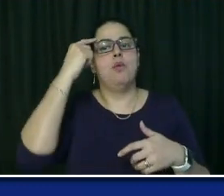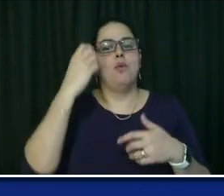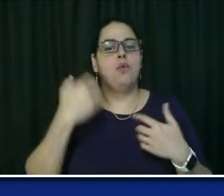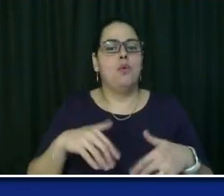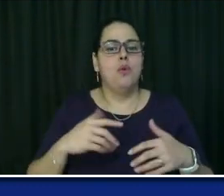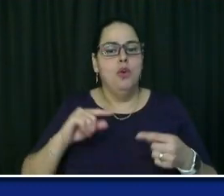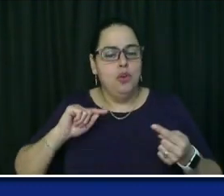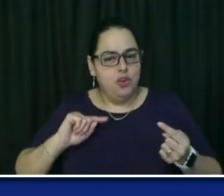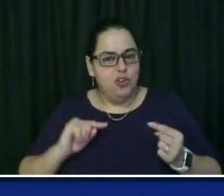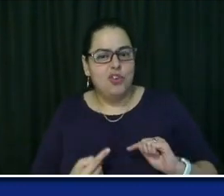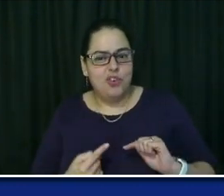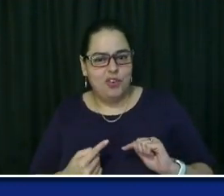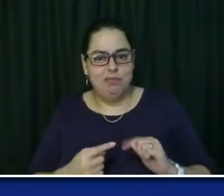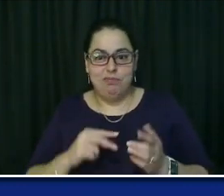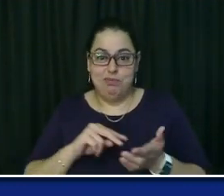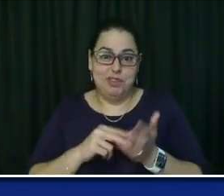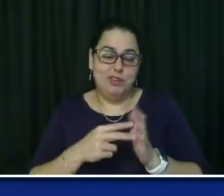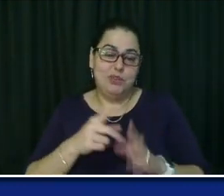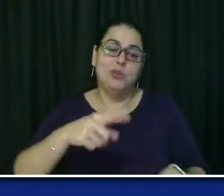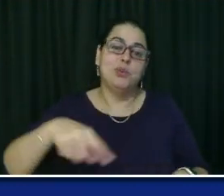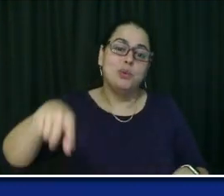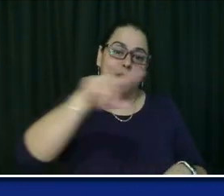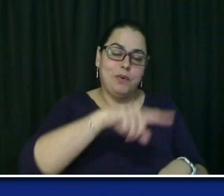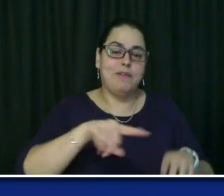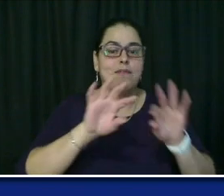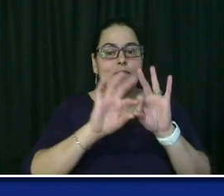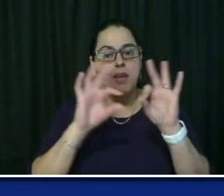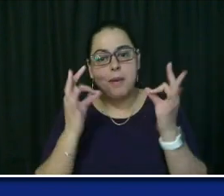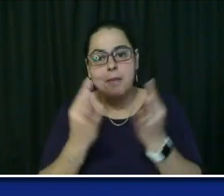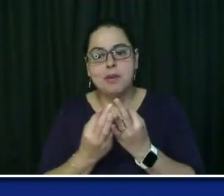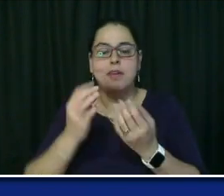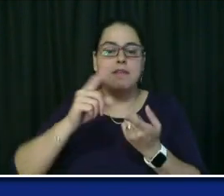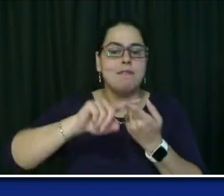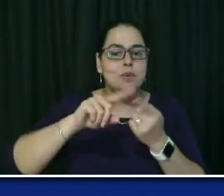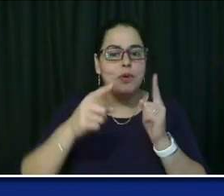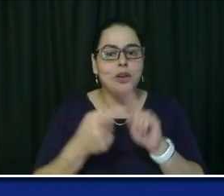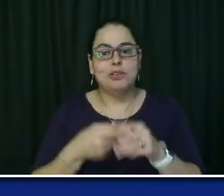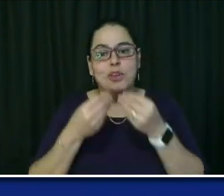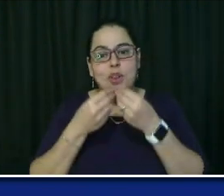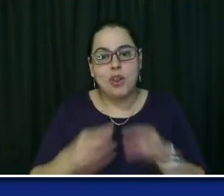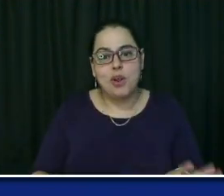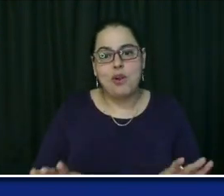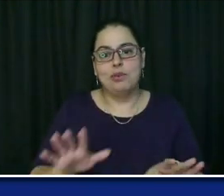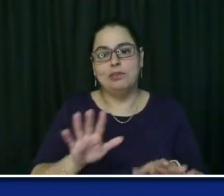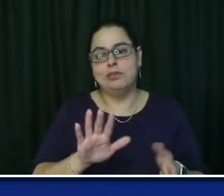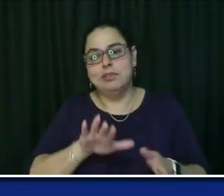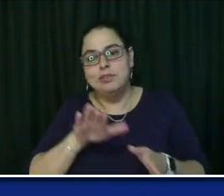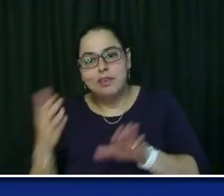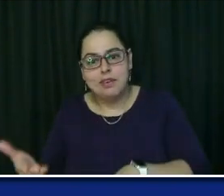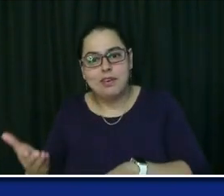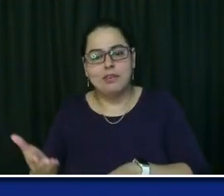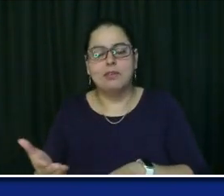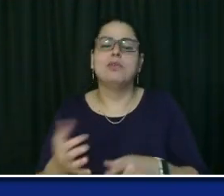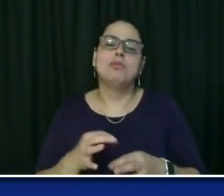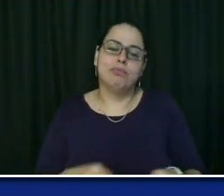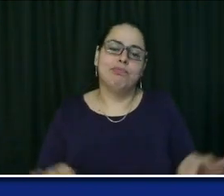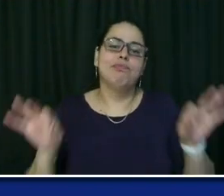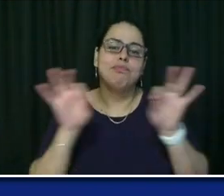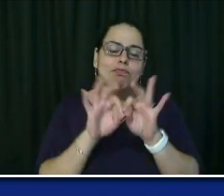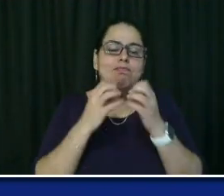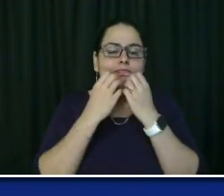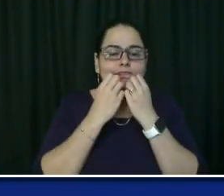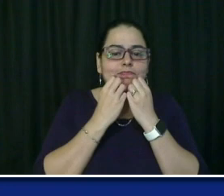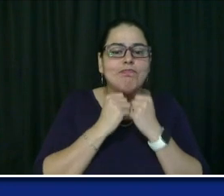fatality is to be mourned and understood. That's why we created the Ribbons of Remembrance program down at Lenoir Preserve in